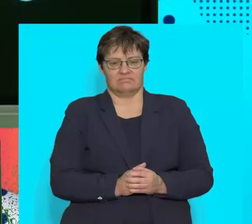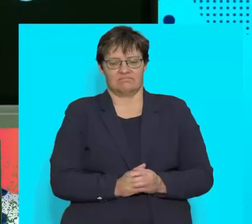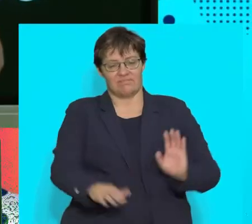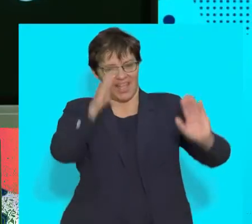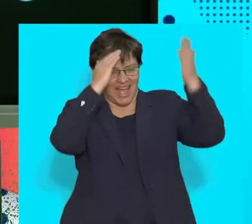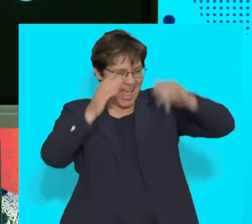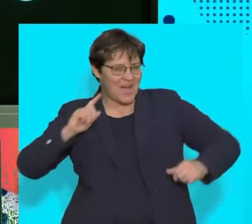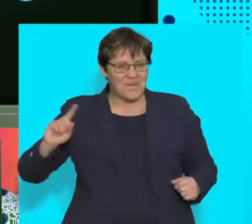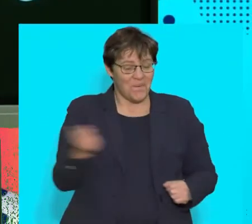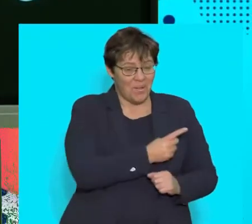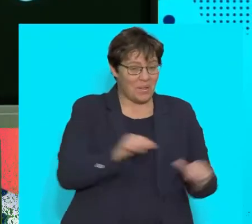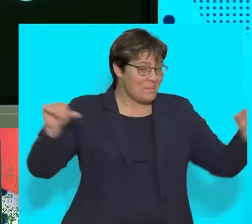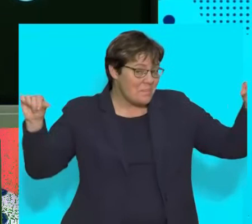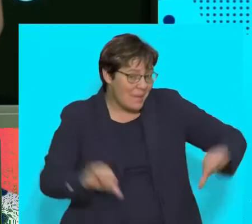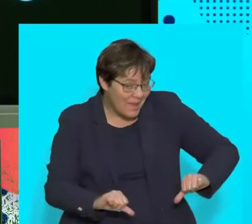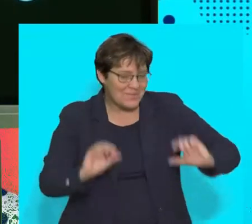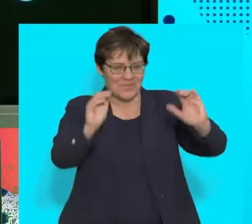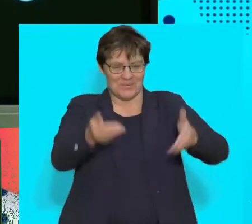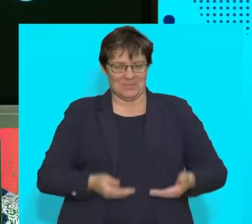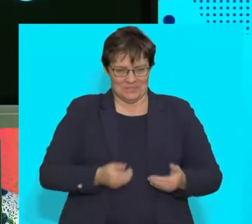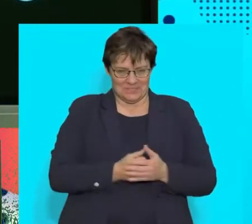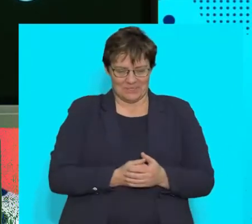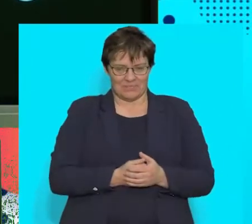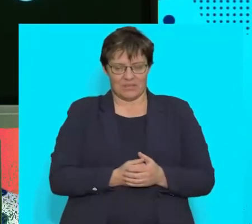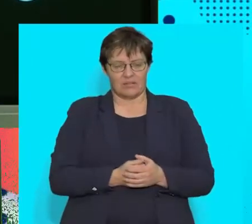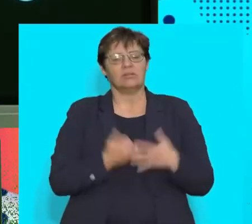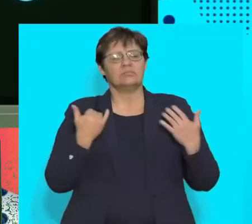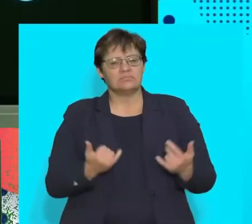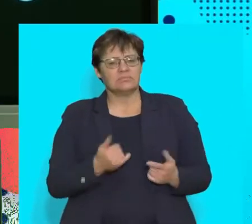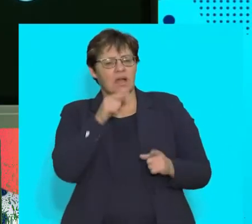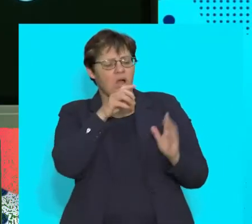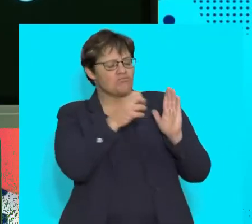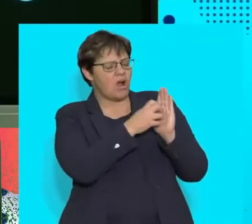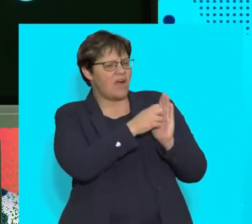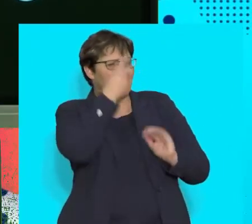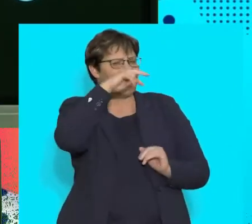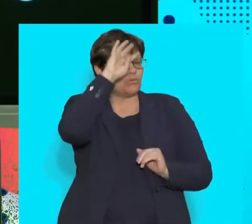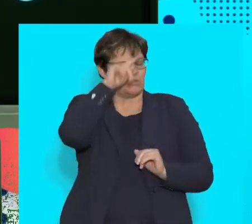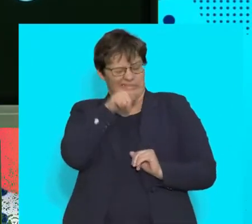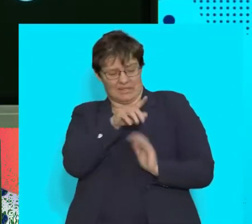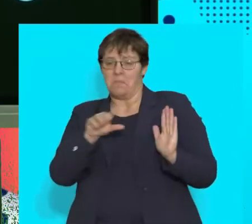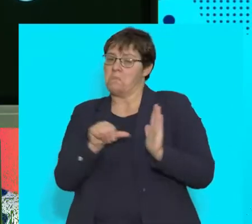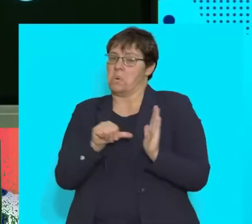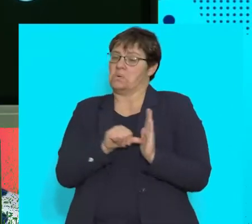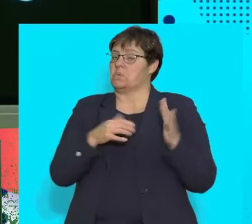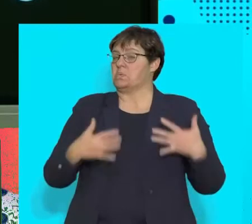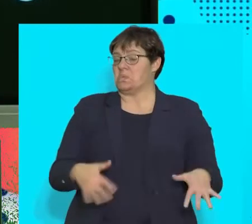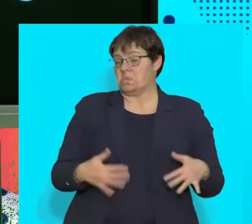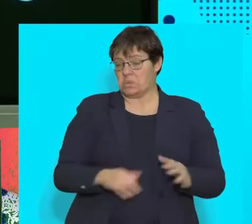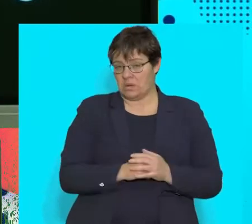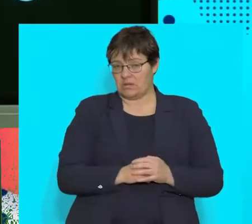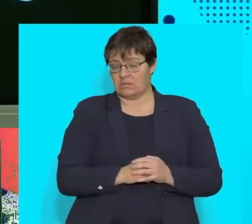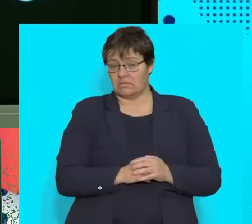Hello everyone, welcome back. We're looking at the importance of interpreting graphs. Now, there are lots of ways